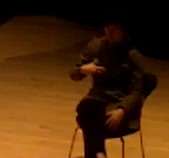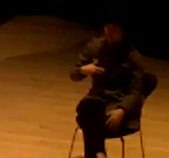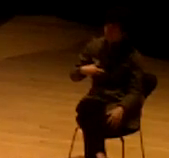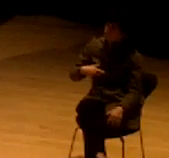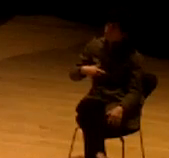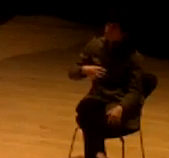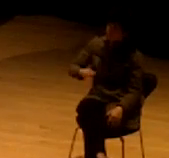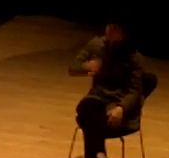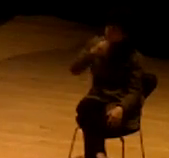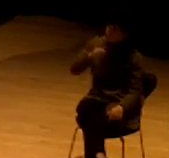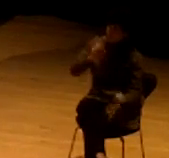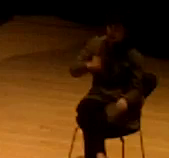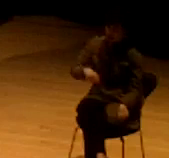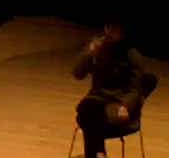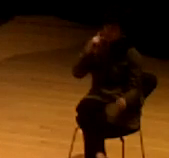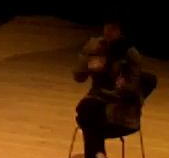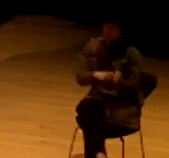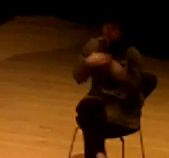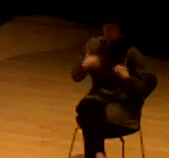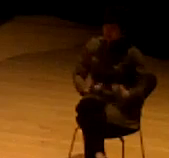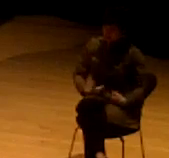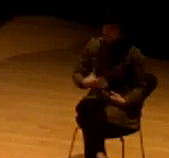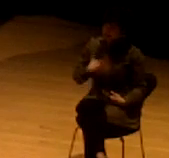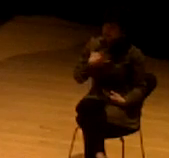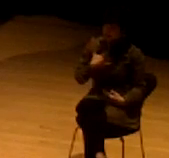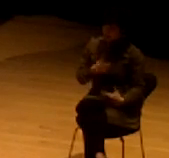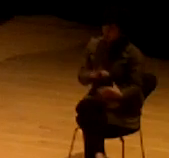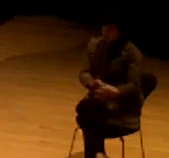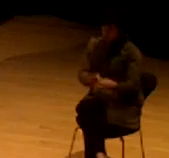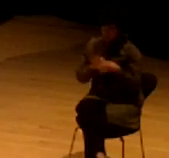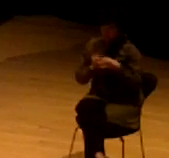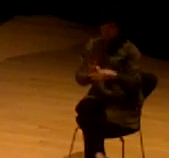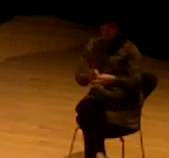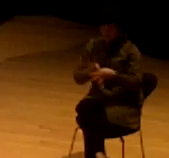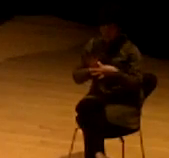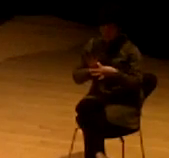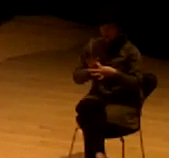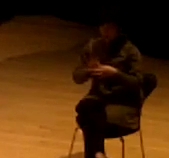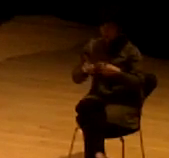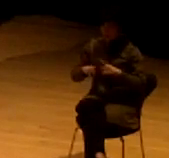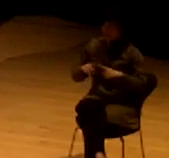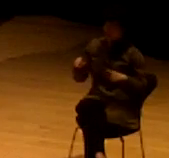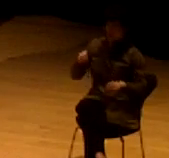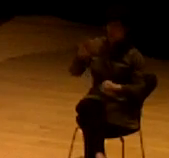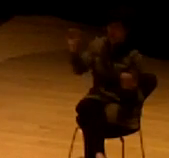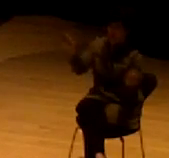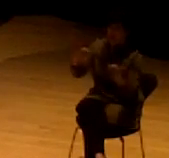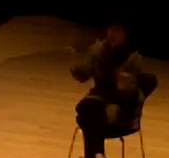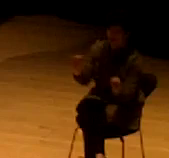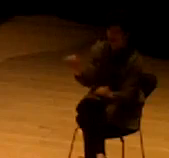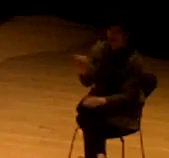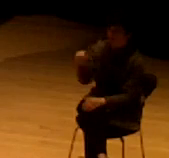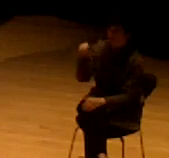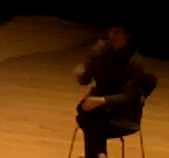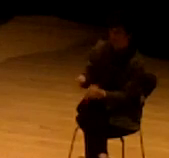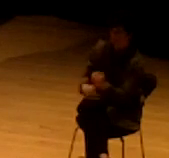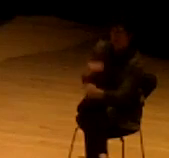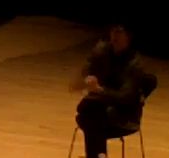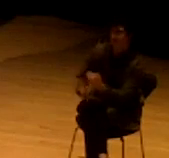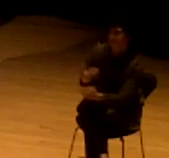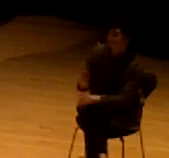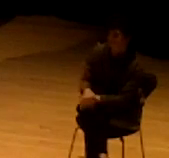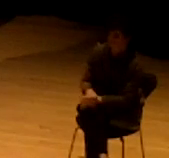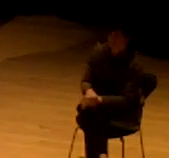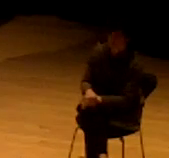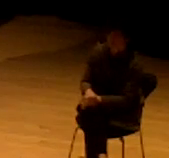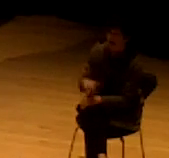this process. Mm-hmm. So now I'm like, it's almost a curse because I see, because I learned to look